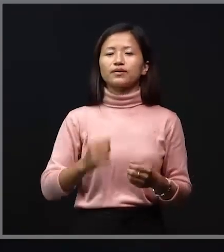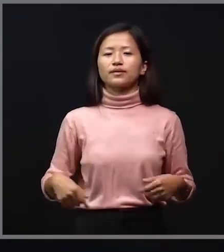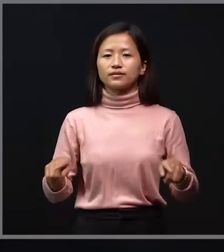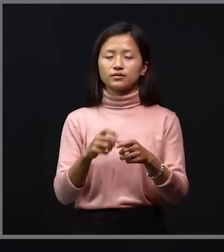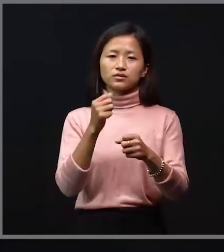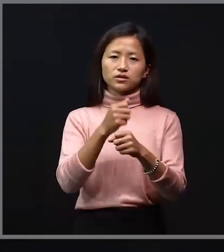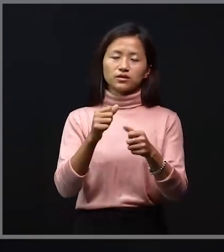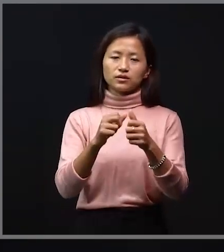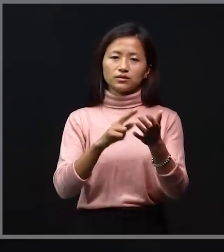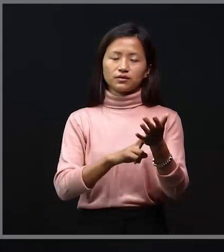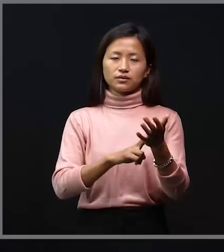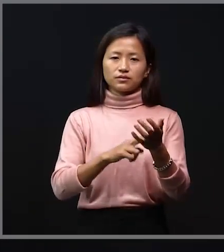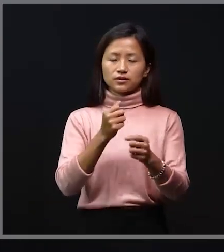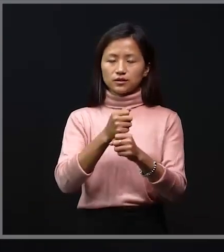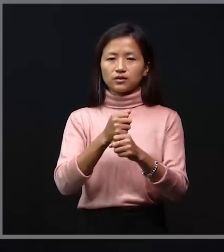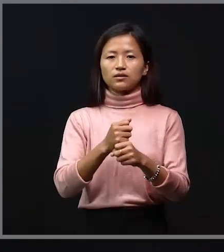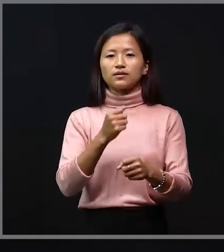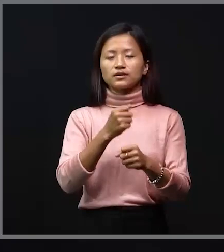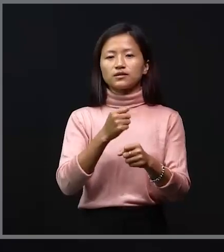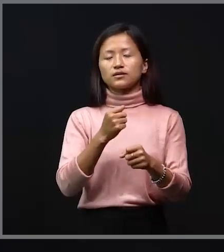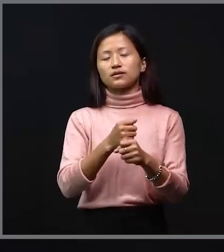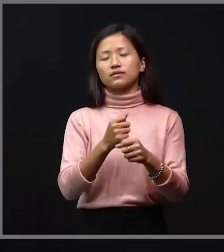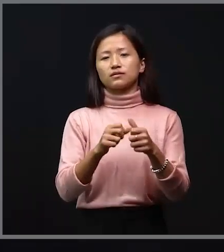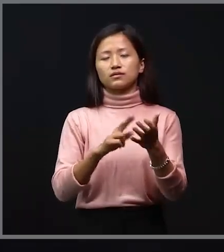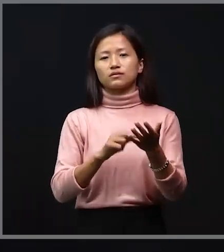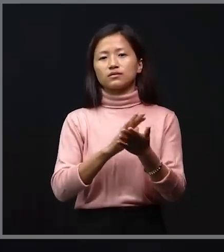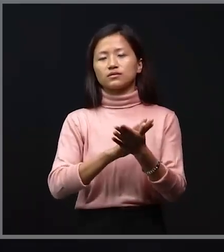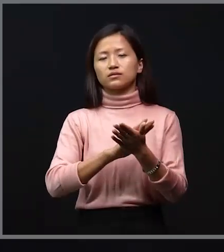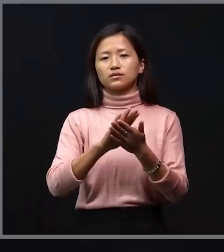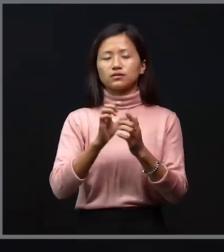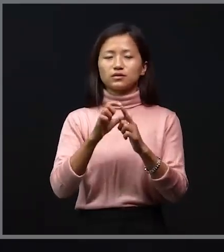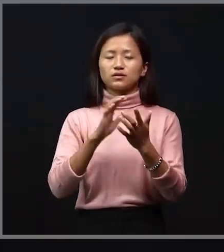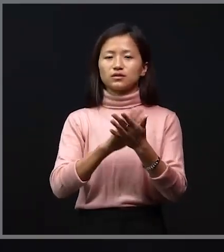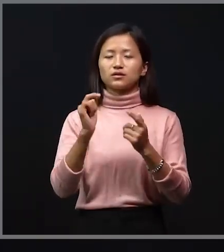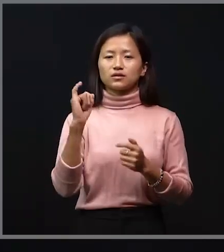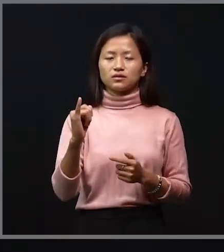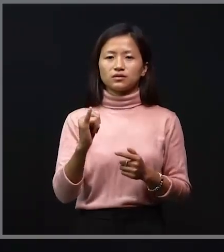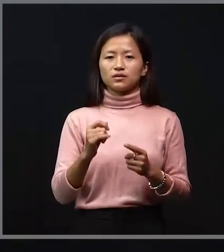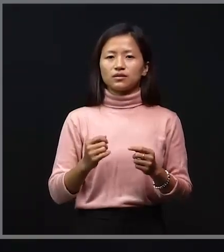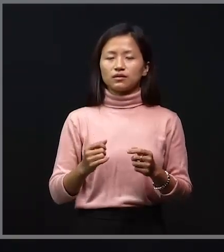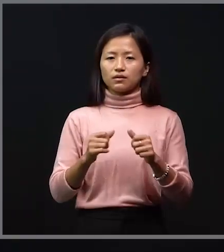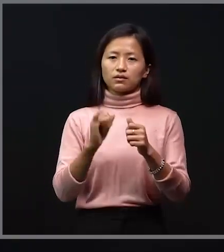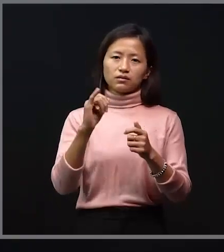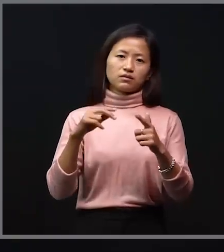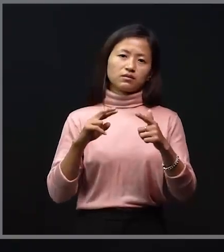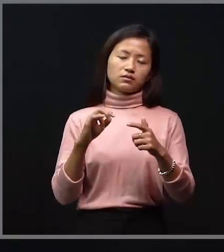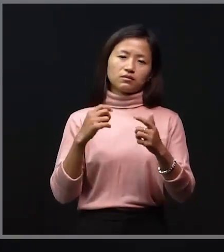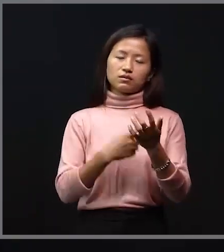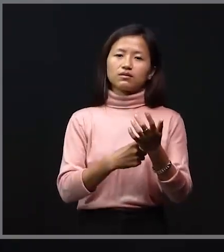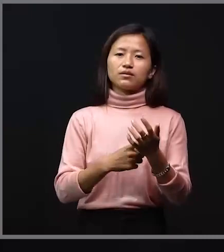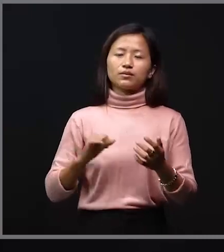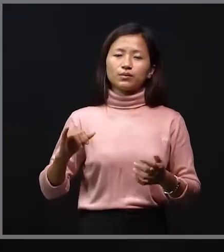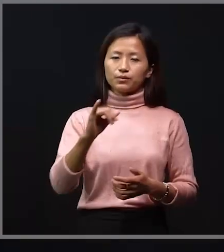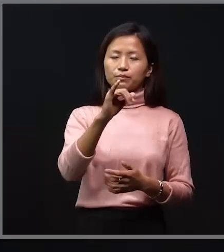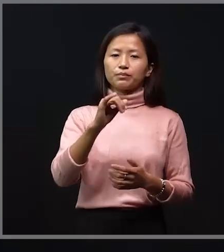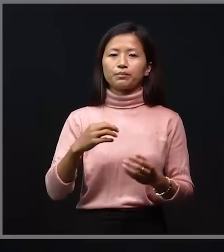the Gandhi-Irwin Pact. And here the agreement was, the government, they also gave a promise that they will free all